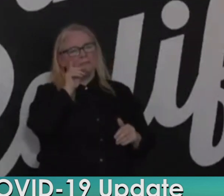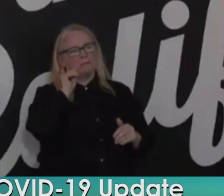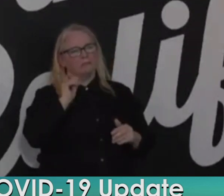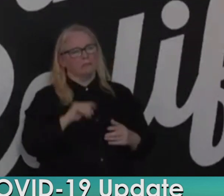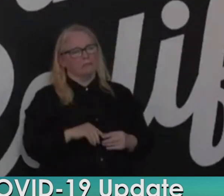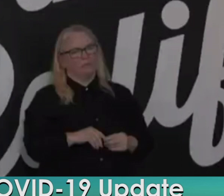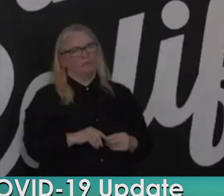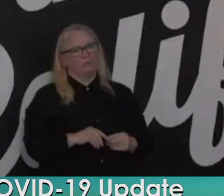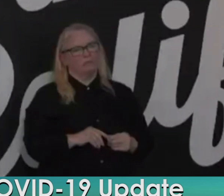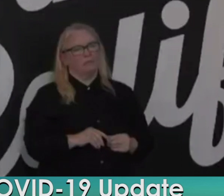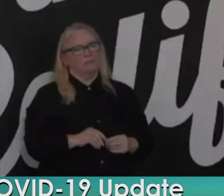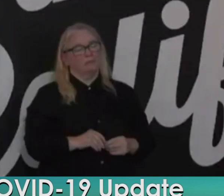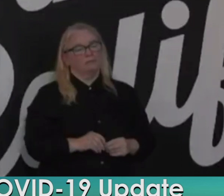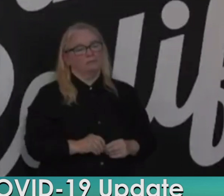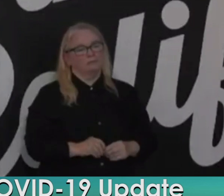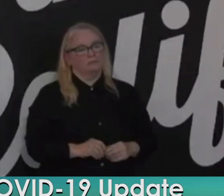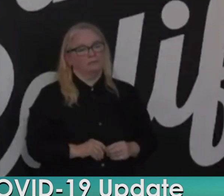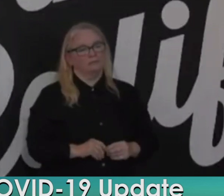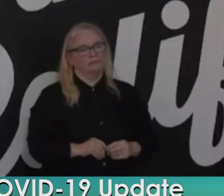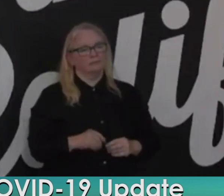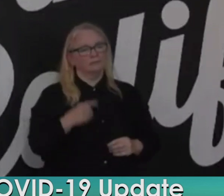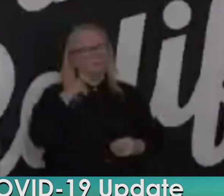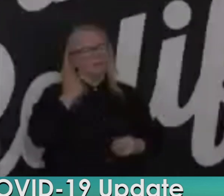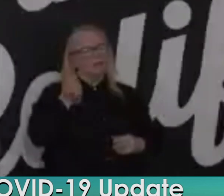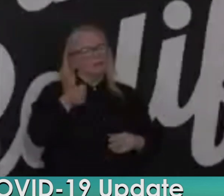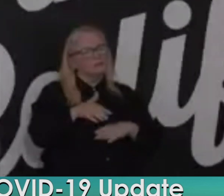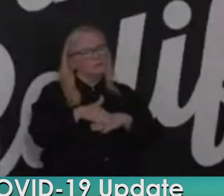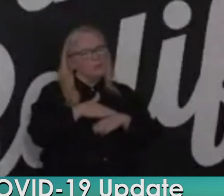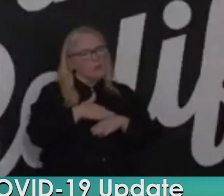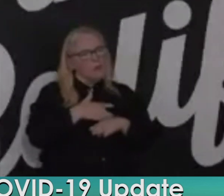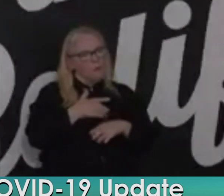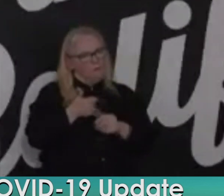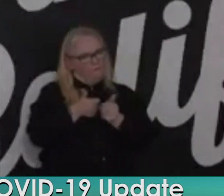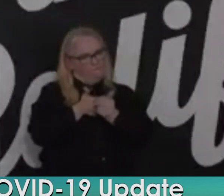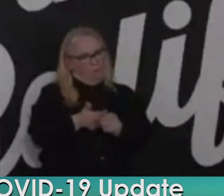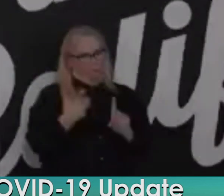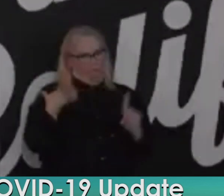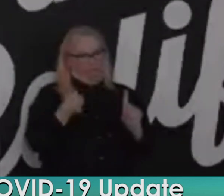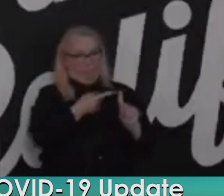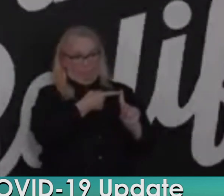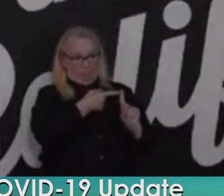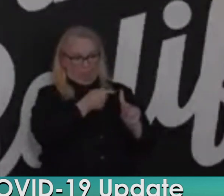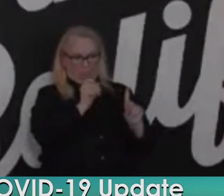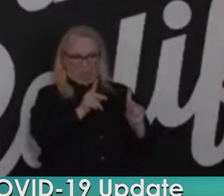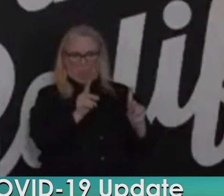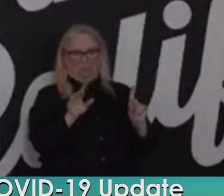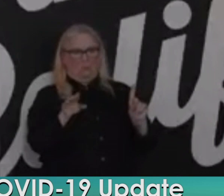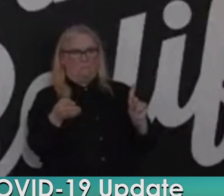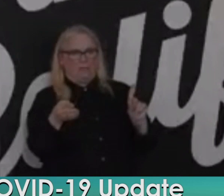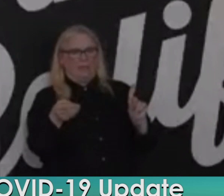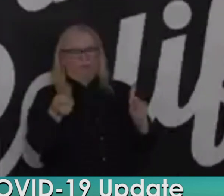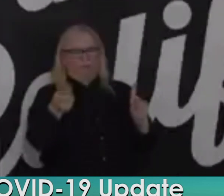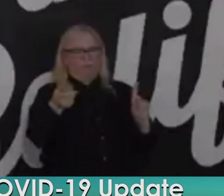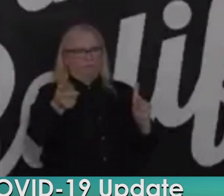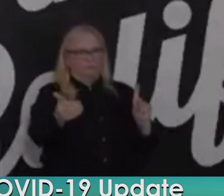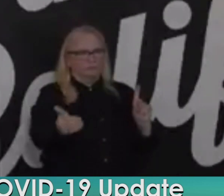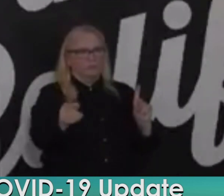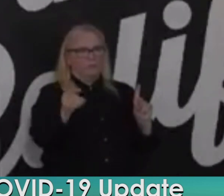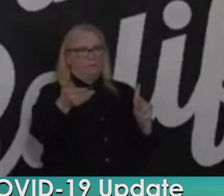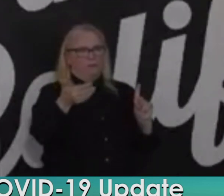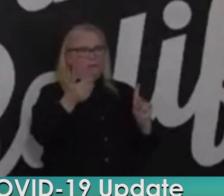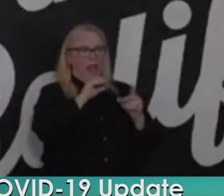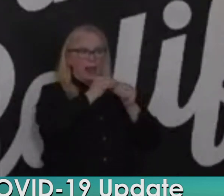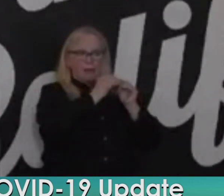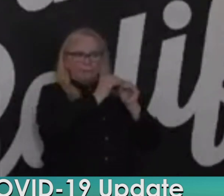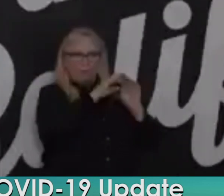approach, frame of health first. These indicators will guide us into this new phase. And